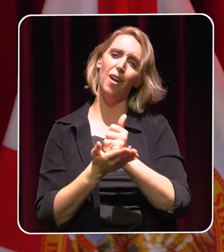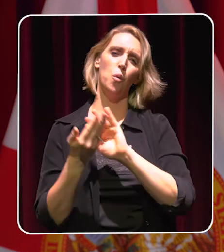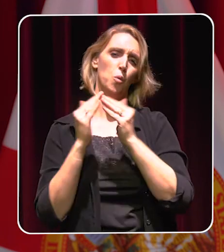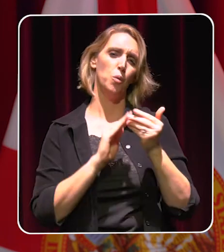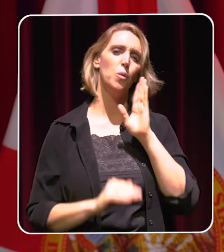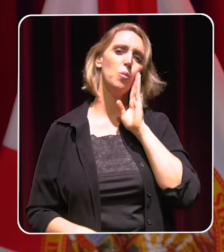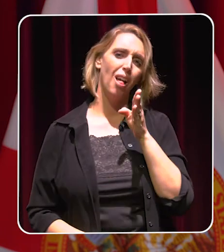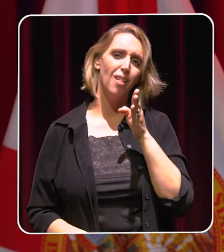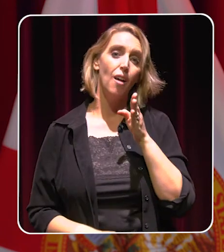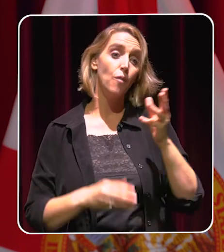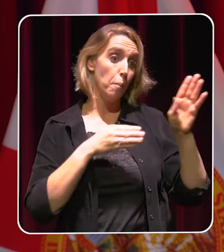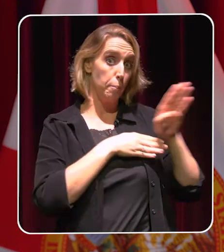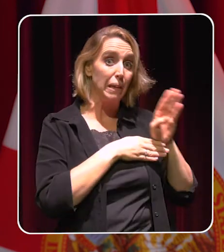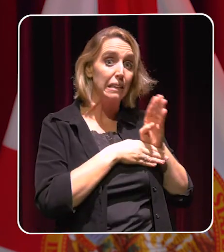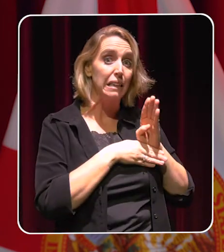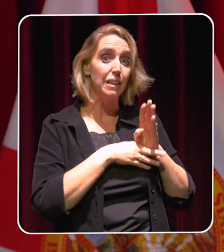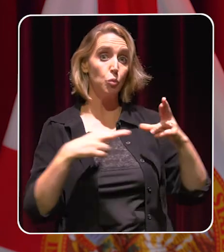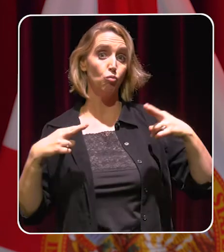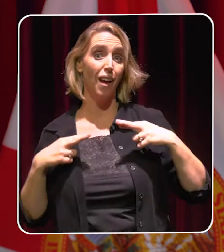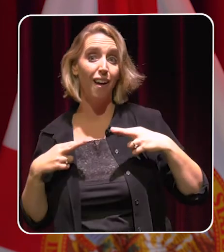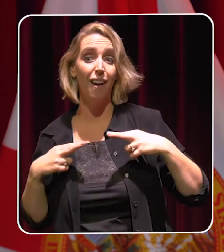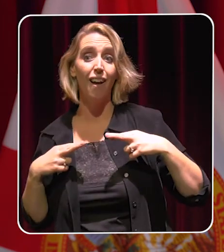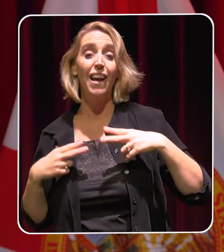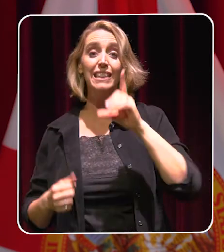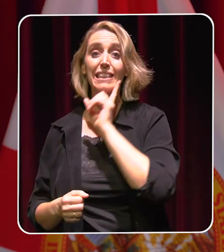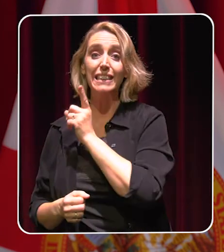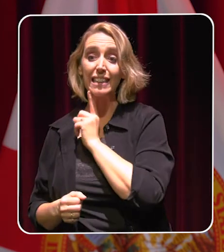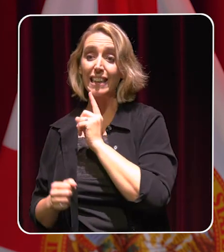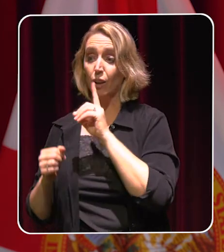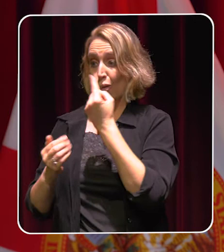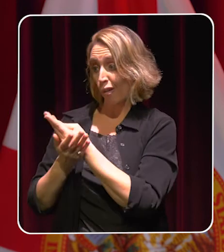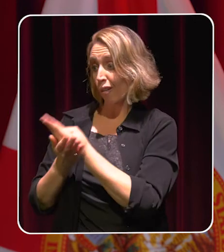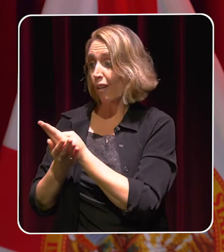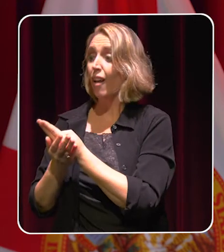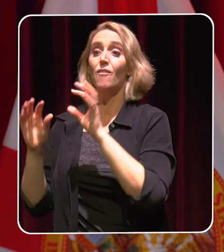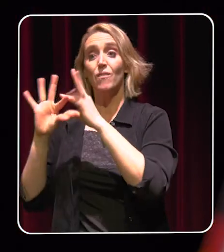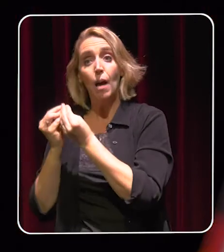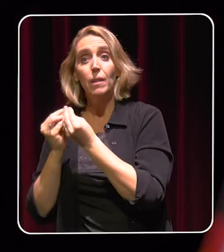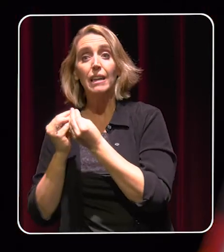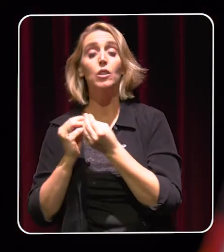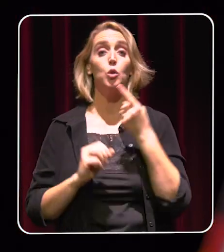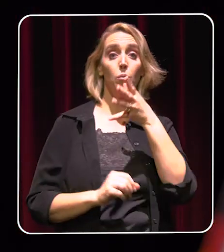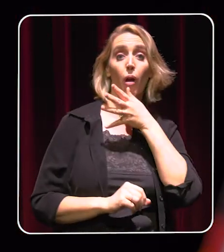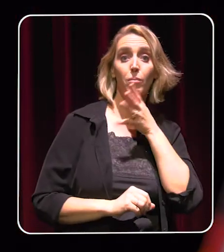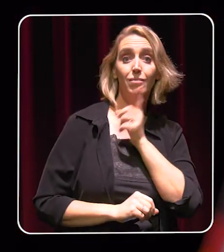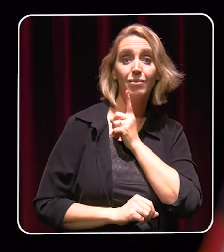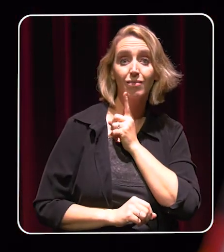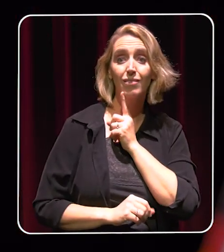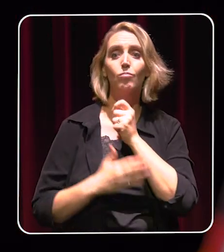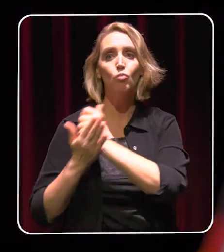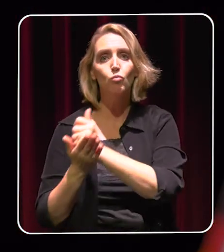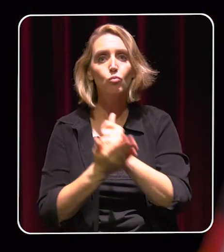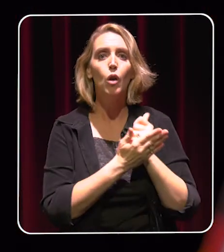in our community, from retail workers to retirees, from single-income families to single moms. And we've worked